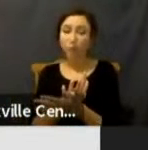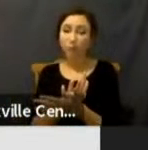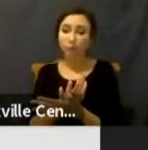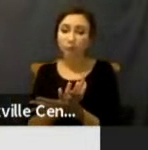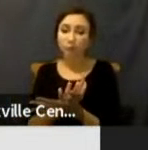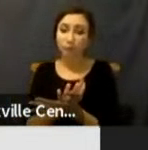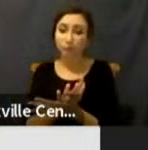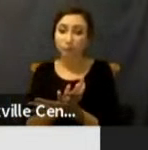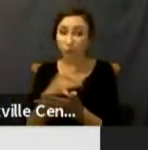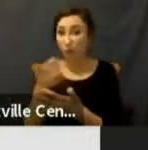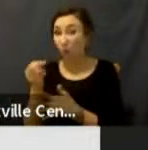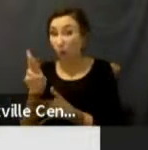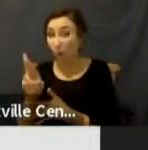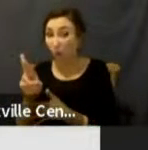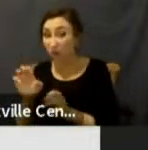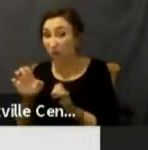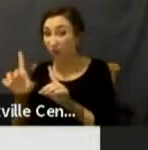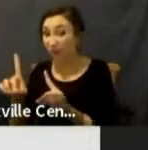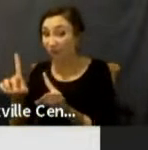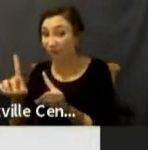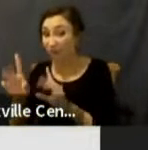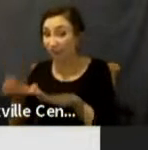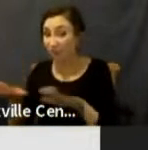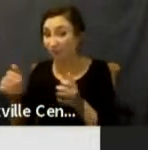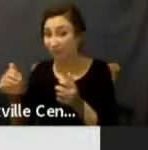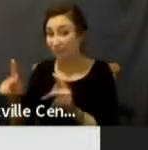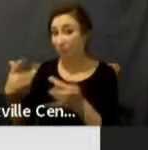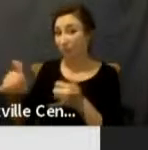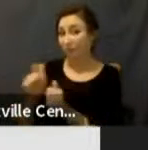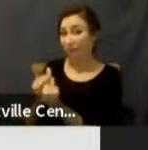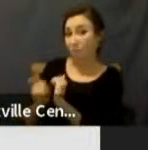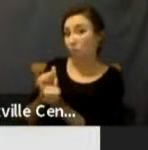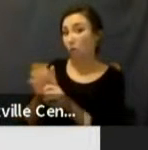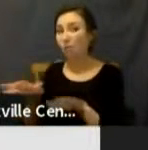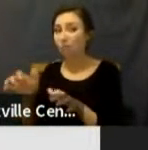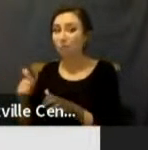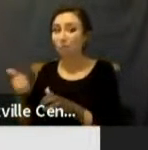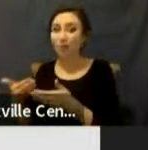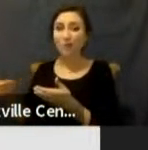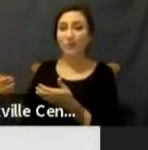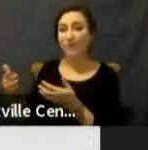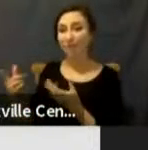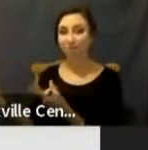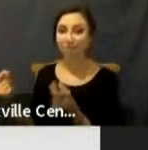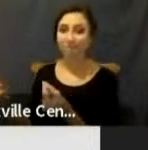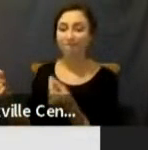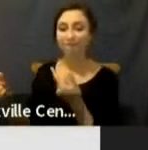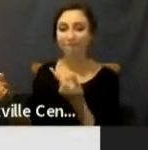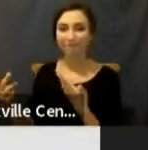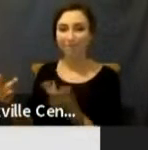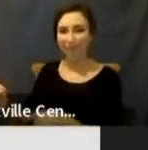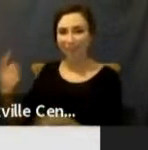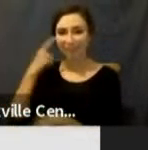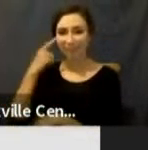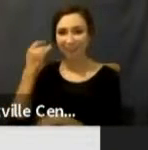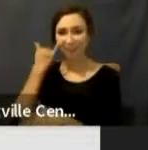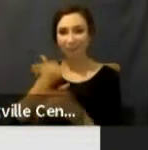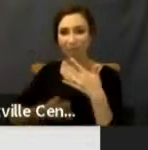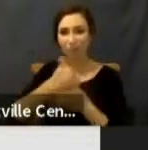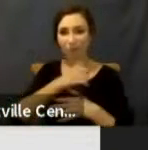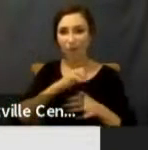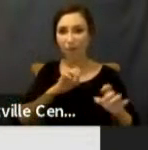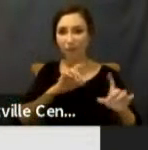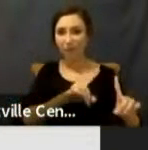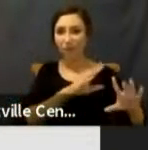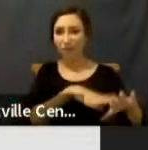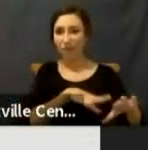Or is it to educate children and also let them play sports and do the other things that they do? And I think if our priority is educating